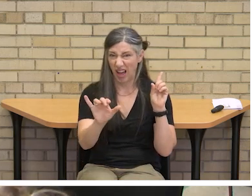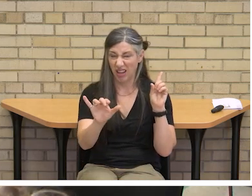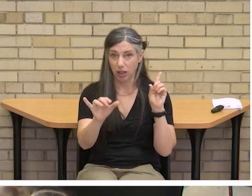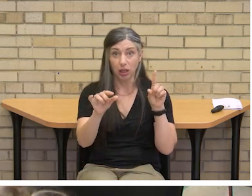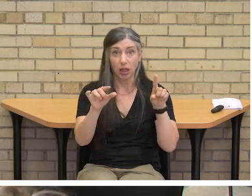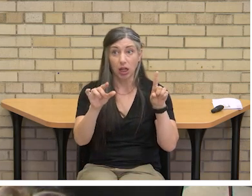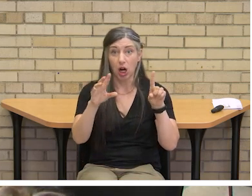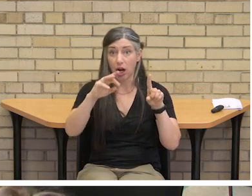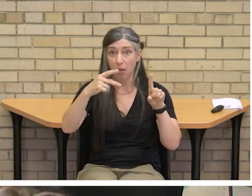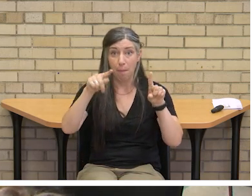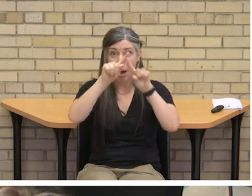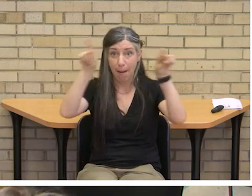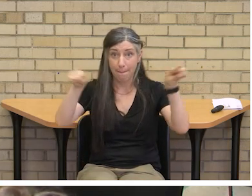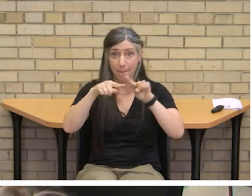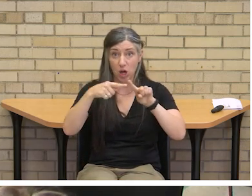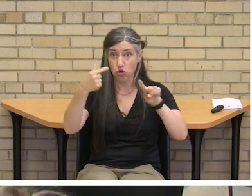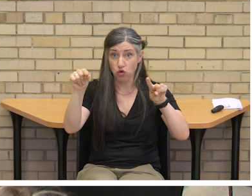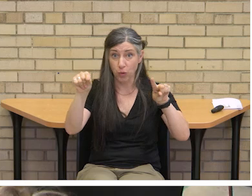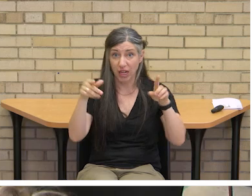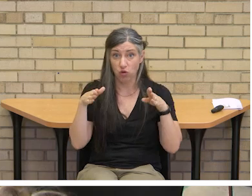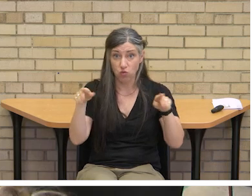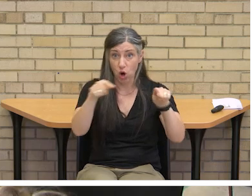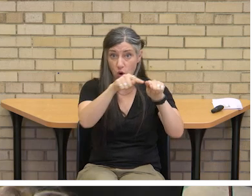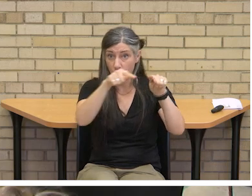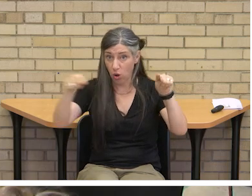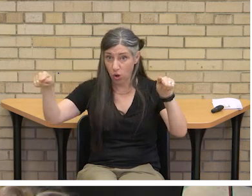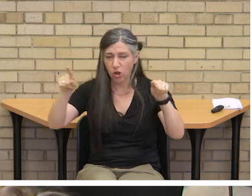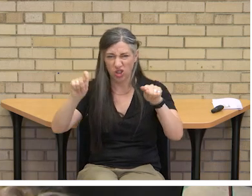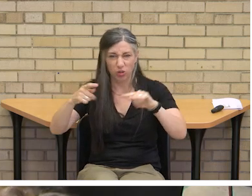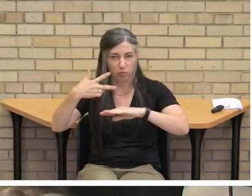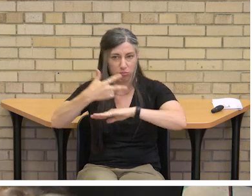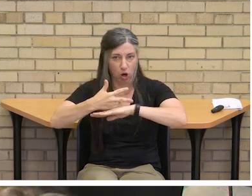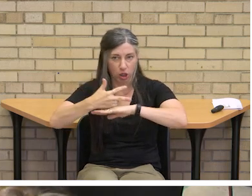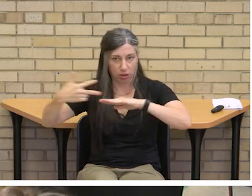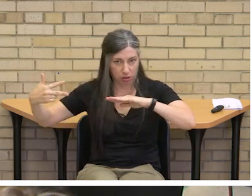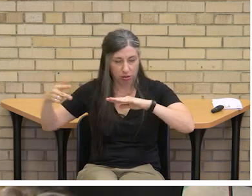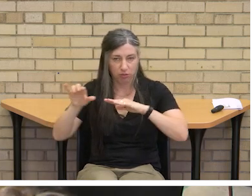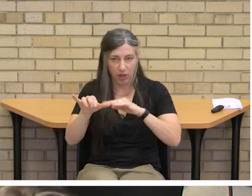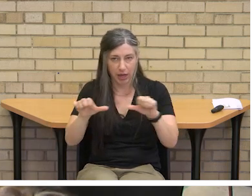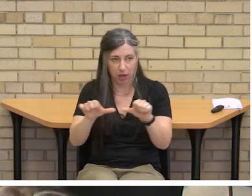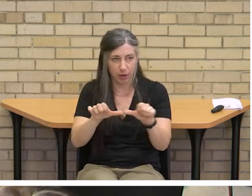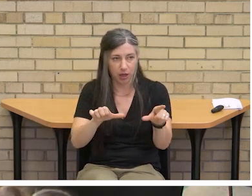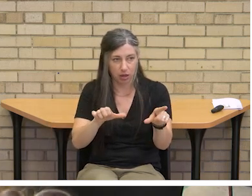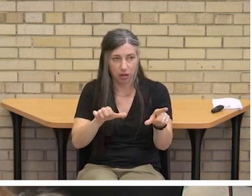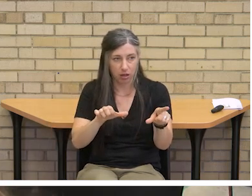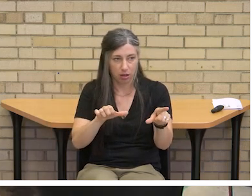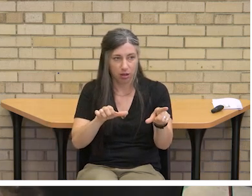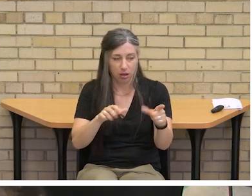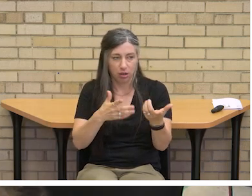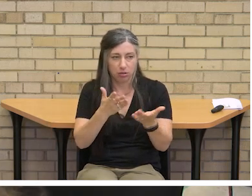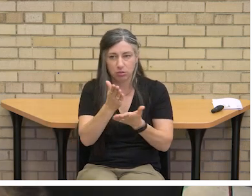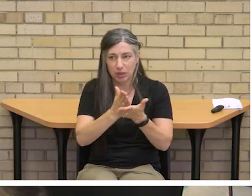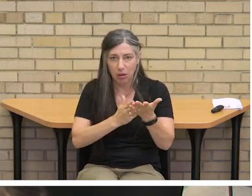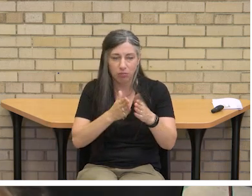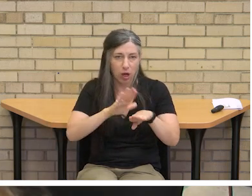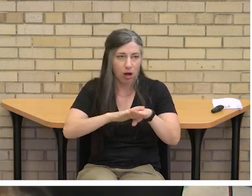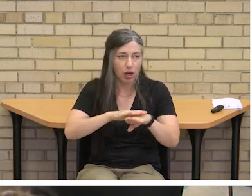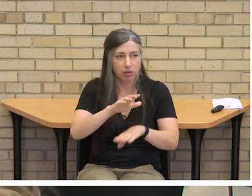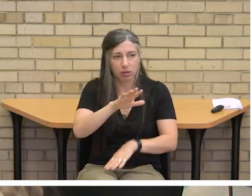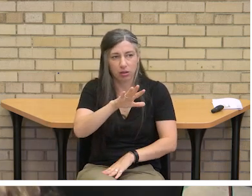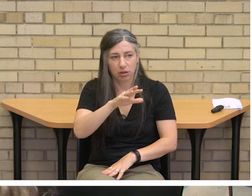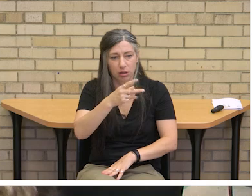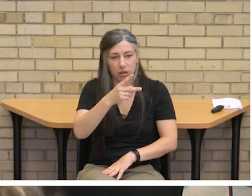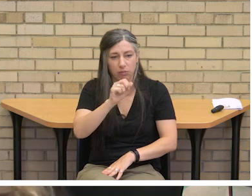green that's shut down before the overpass. You know, and there'll be a little bit over on